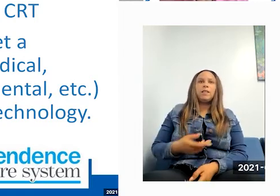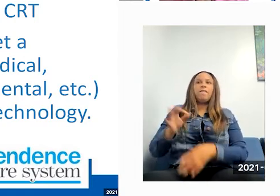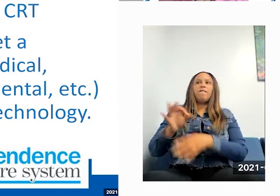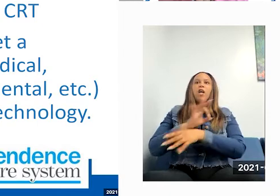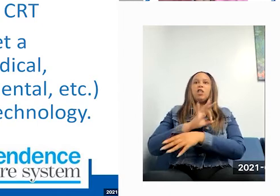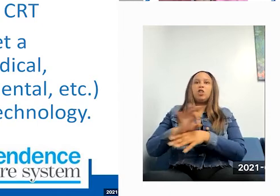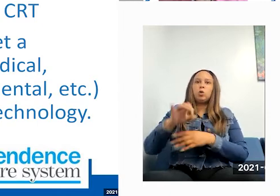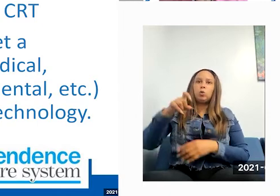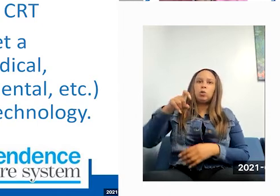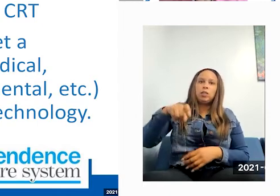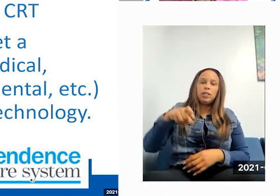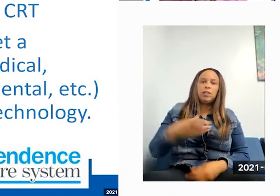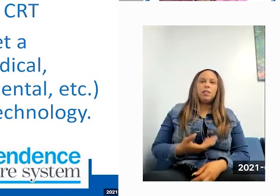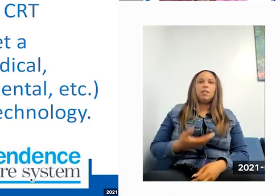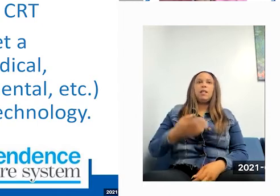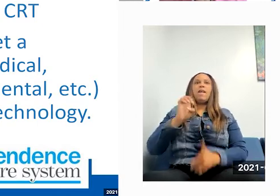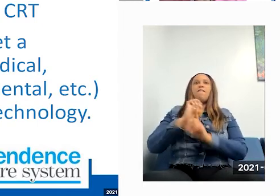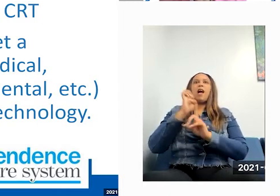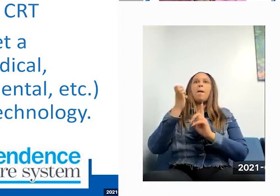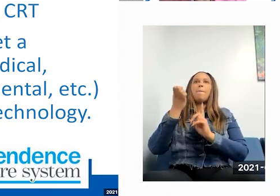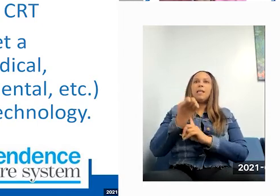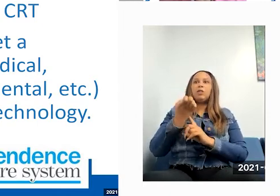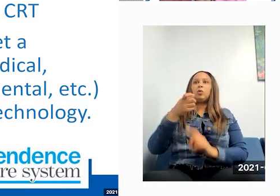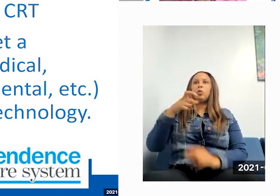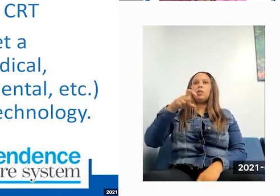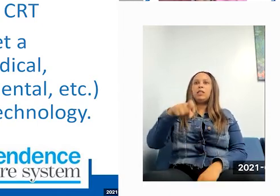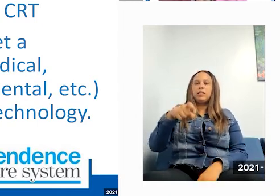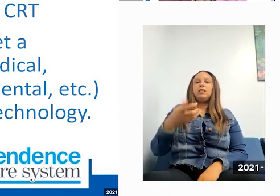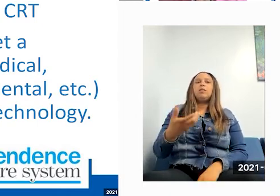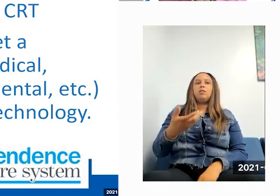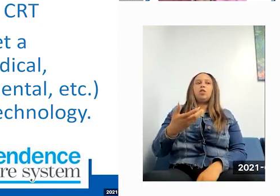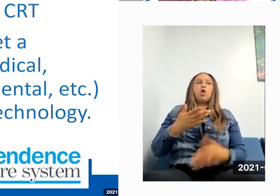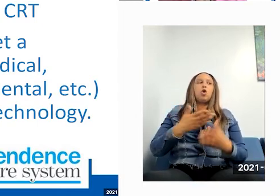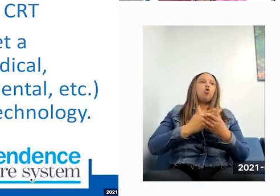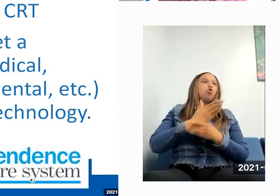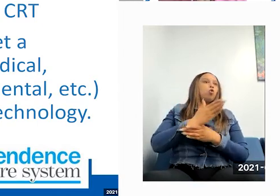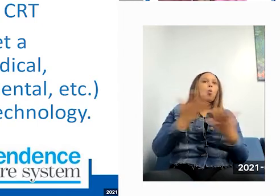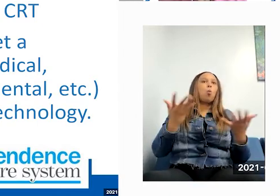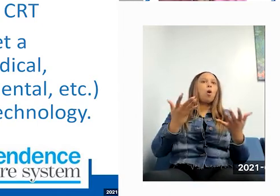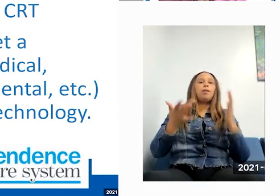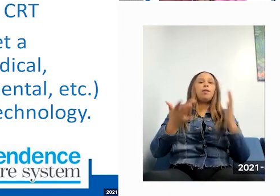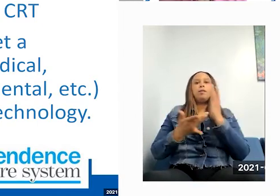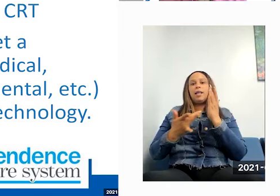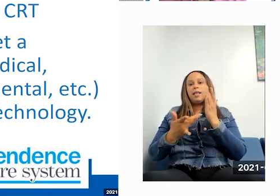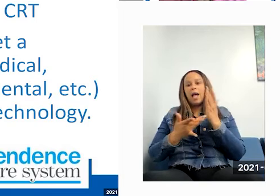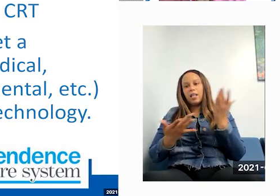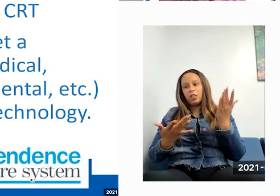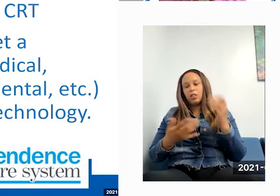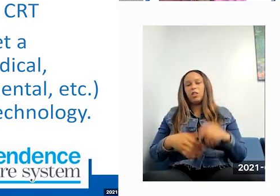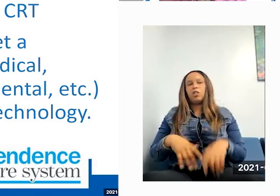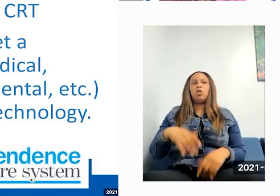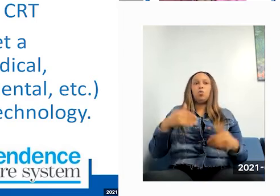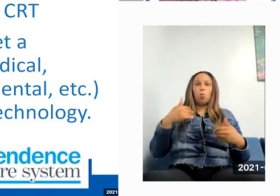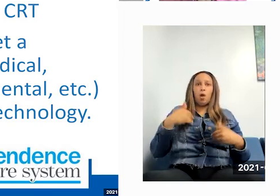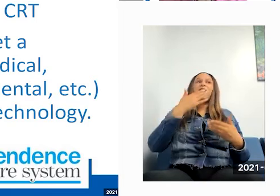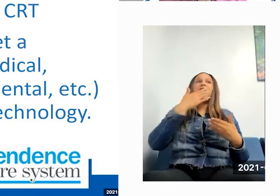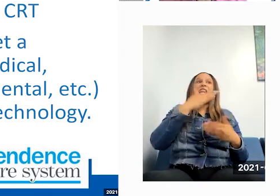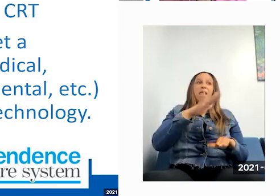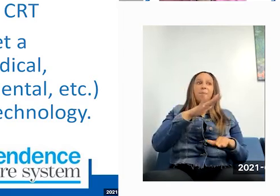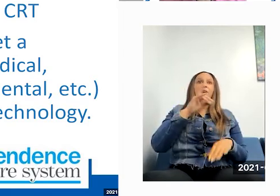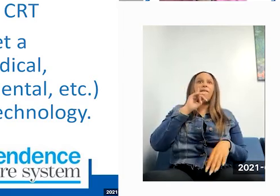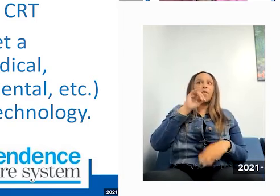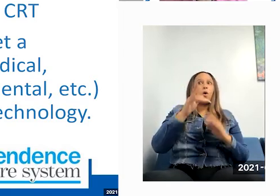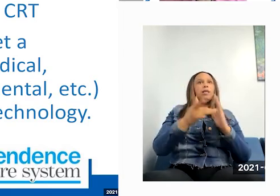needs through the piece of technology. And so there are limits to technology, and